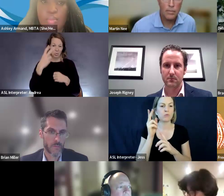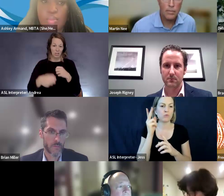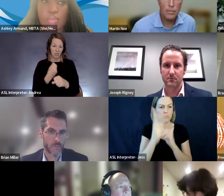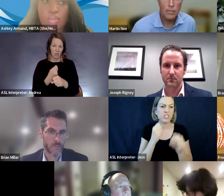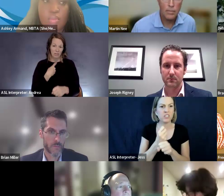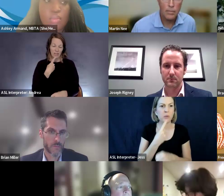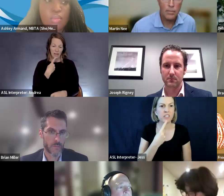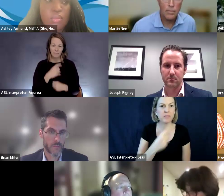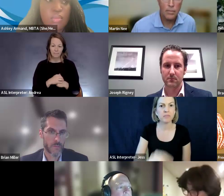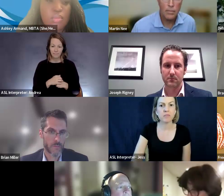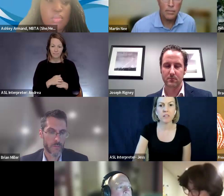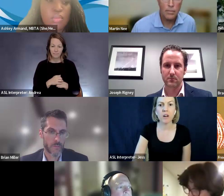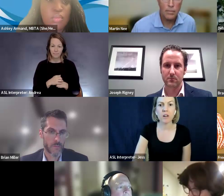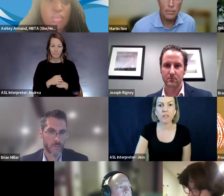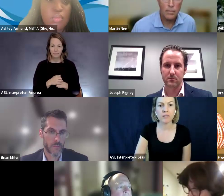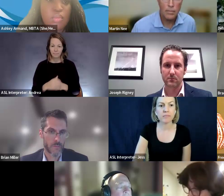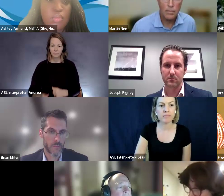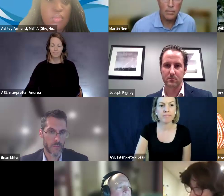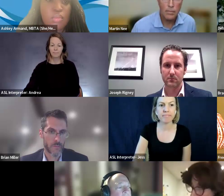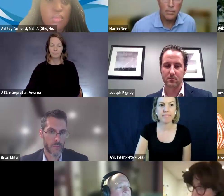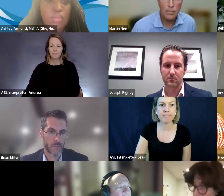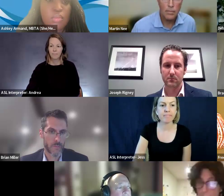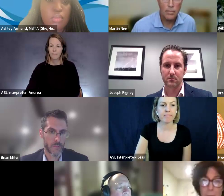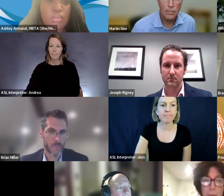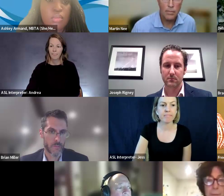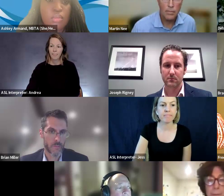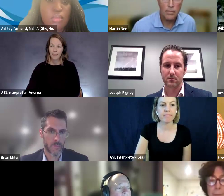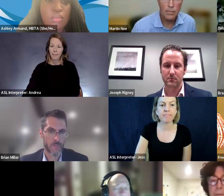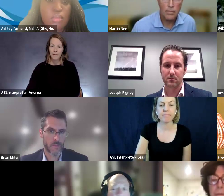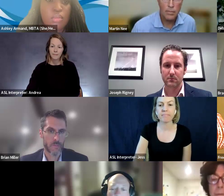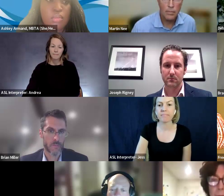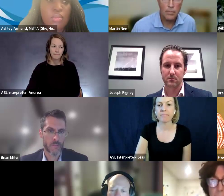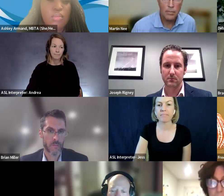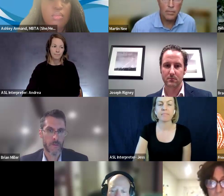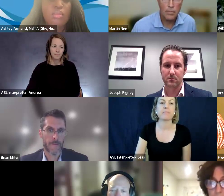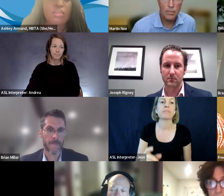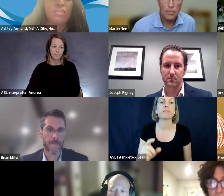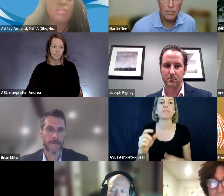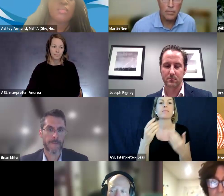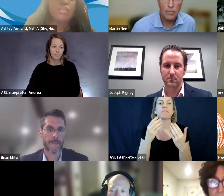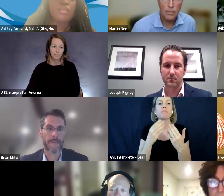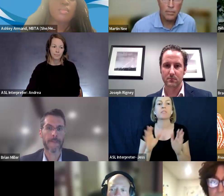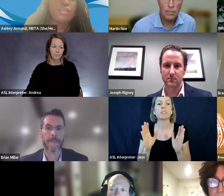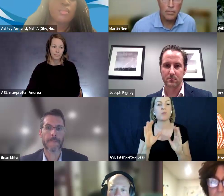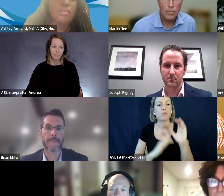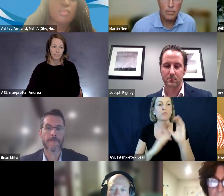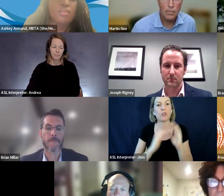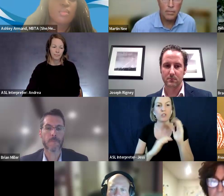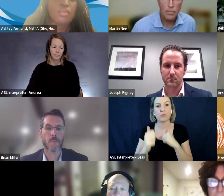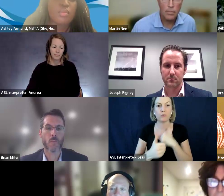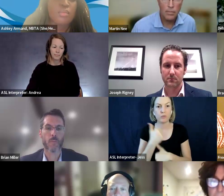say. And some of the risks, I mean, it would be general construction risks that we run into,